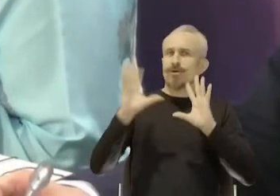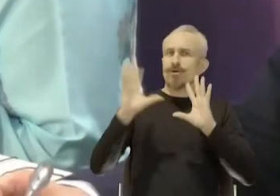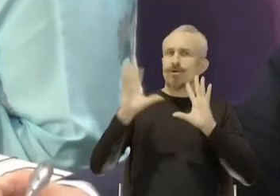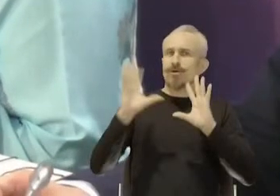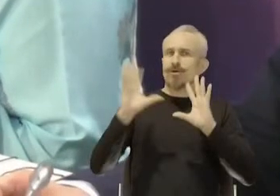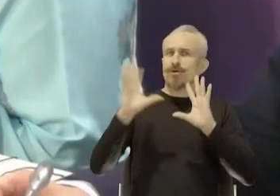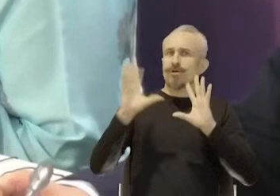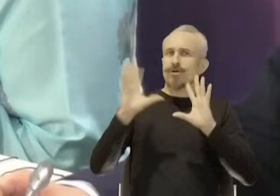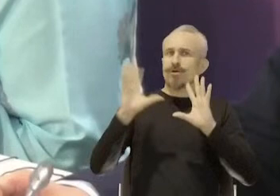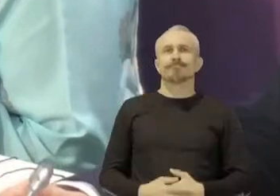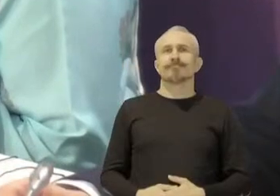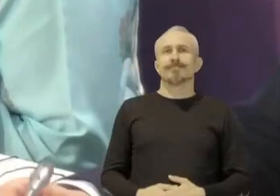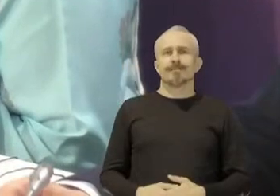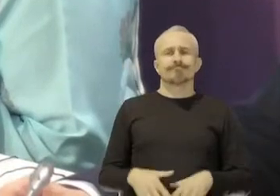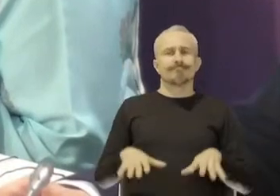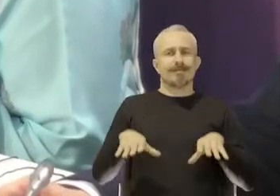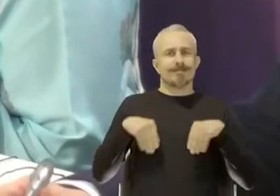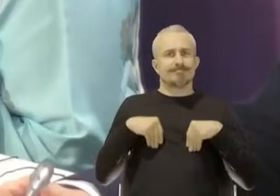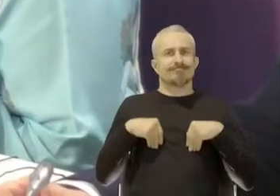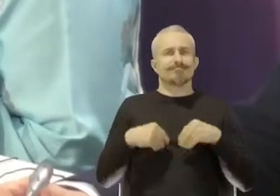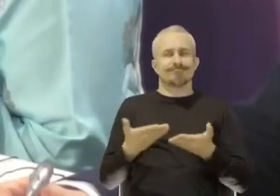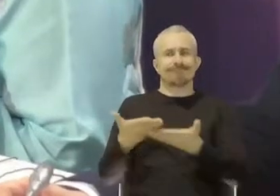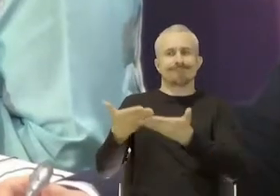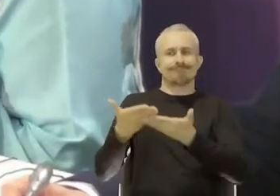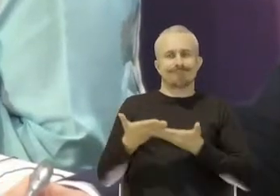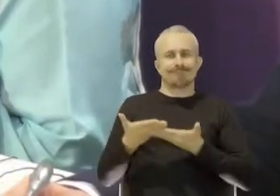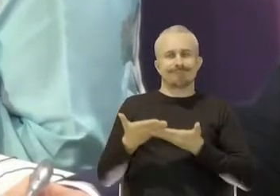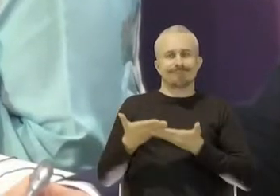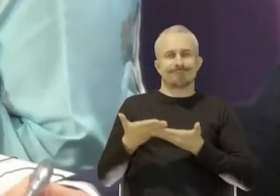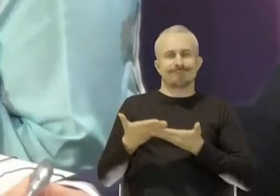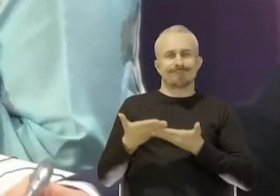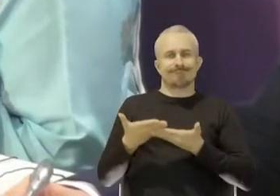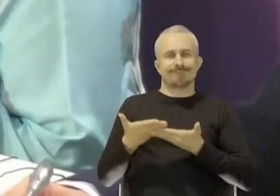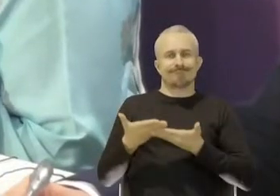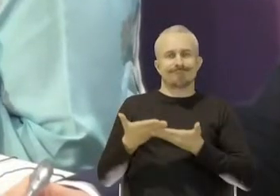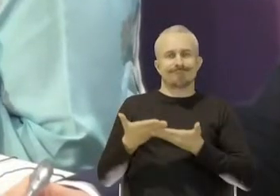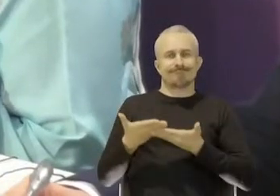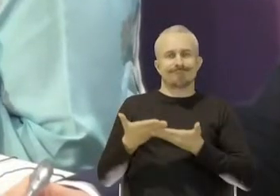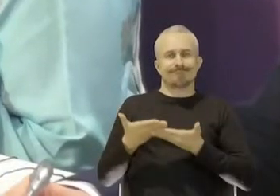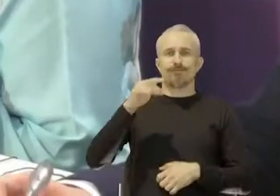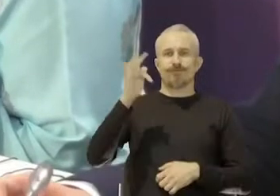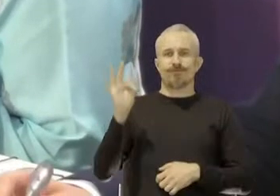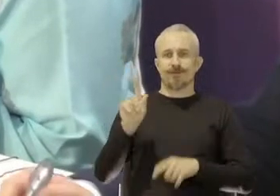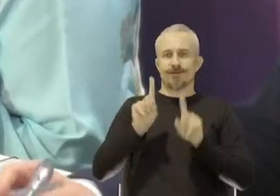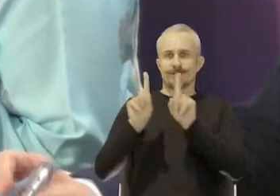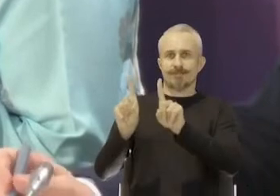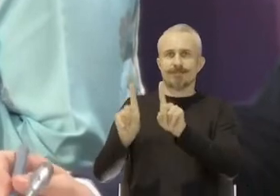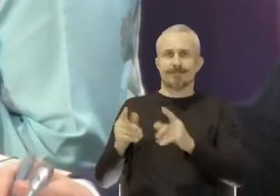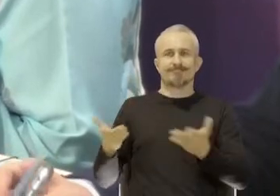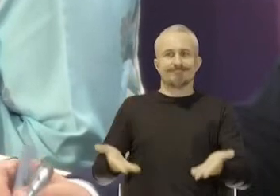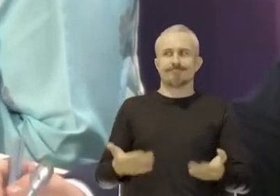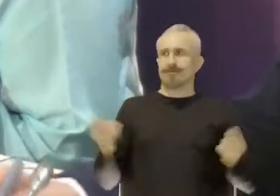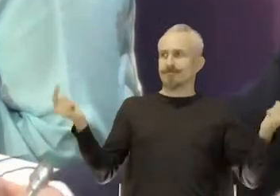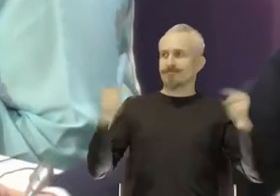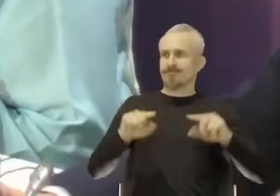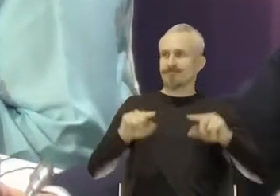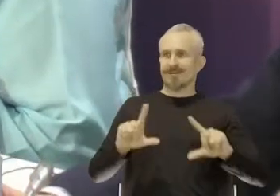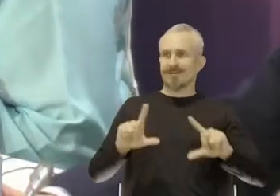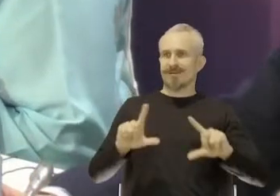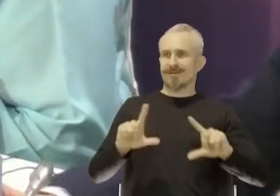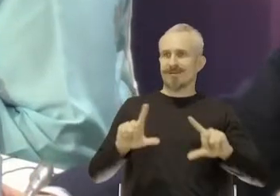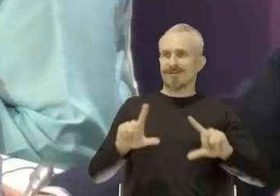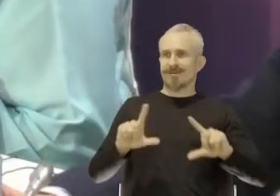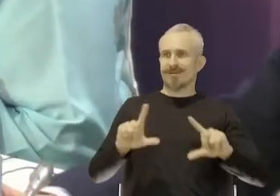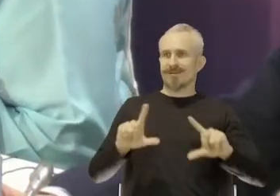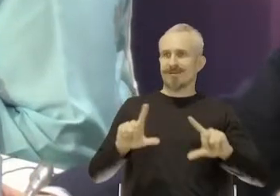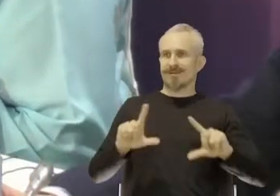Urban Forum in this vibrant city of Katowice in Poland. This is the first time that this global